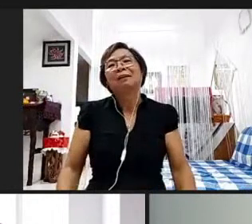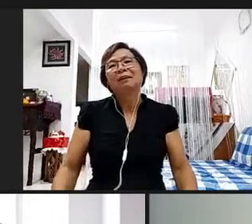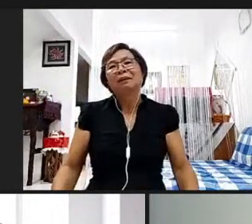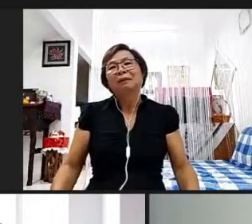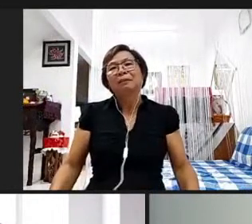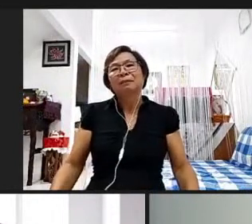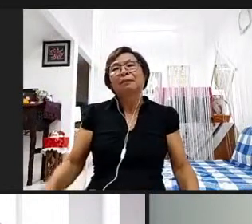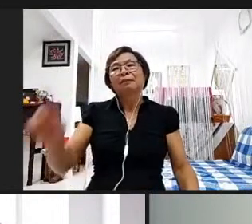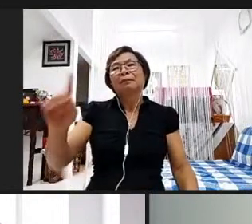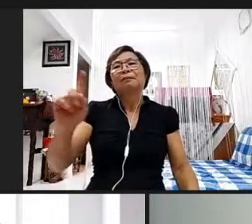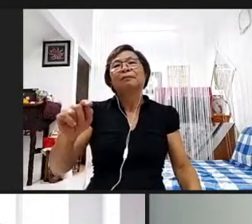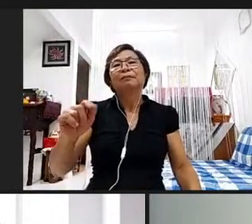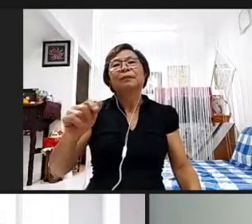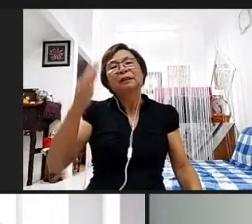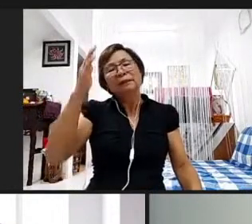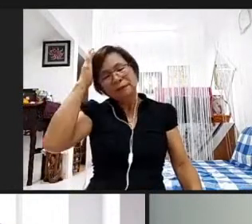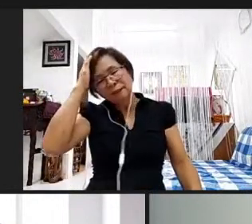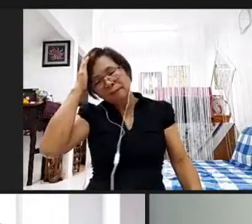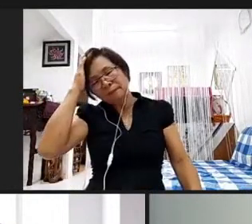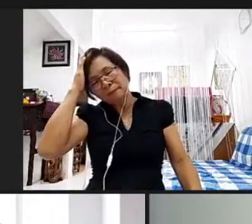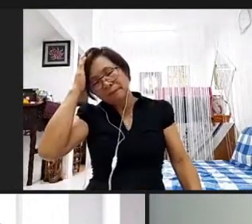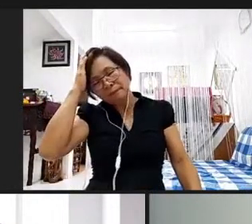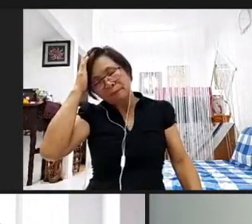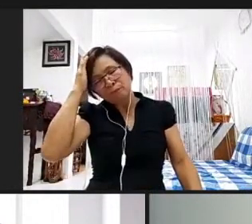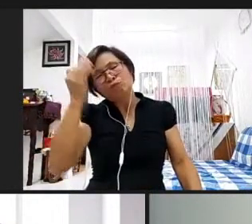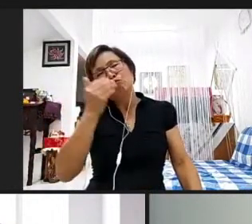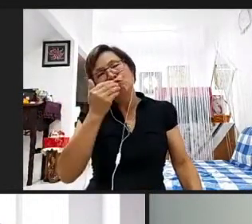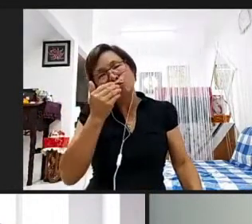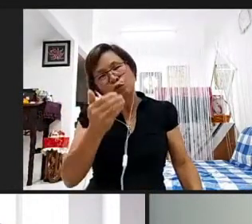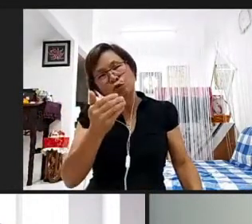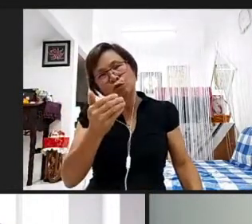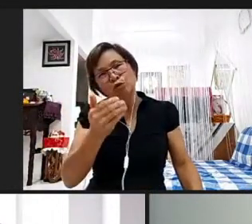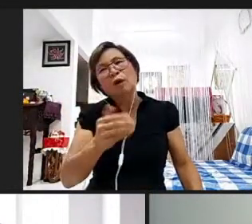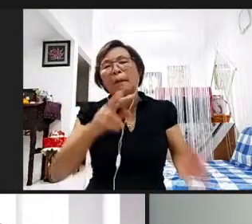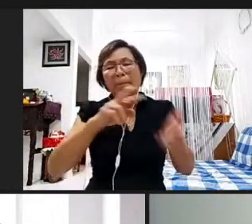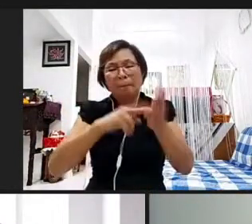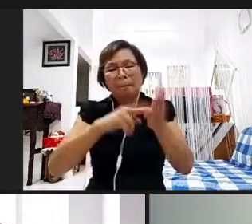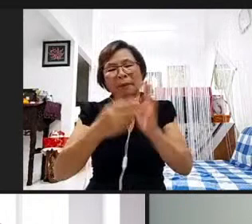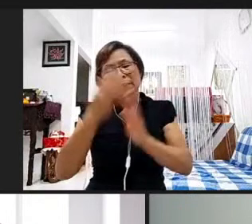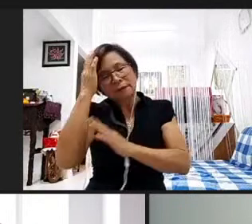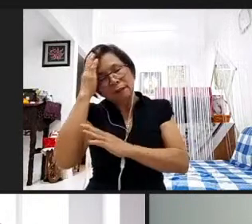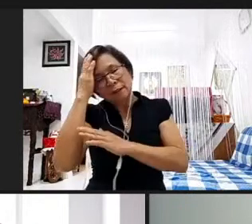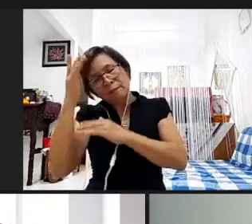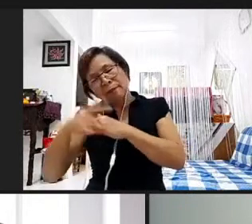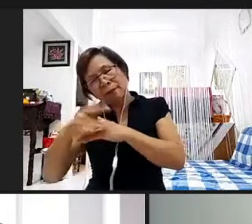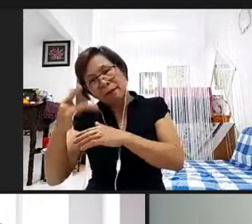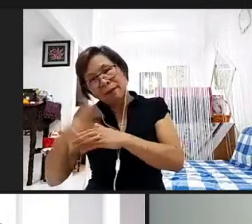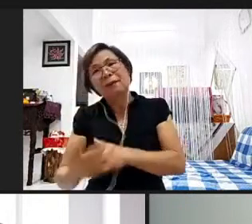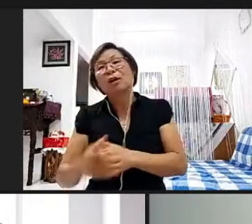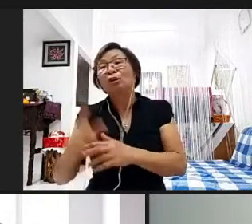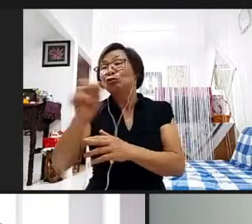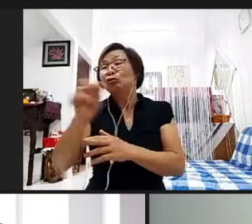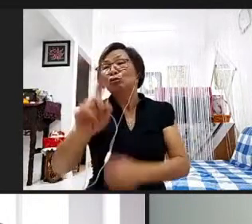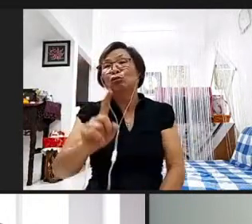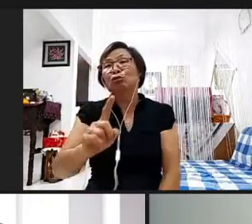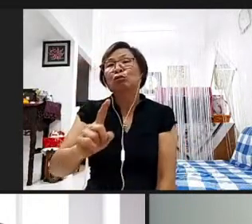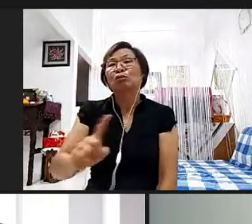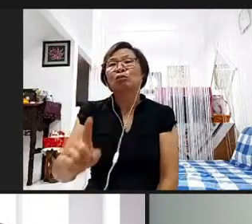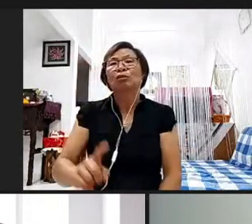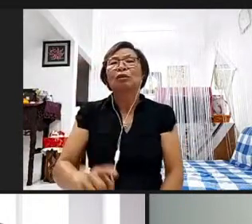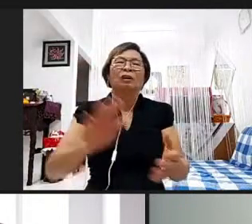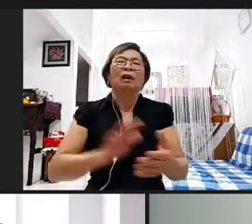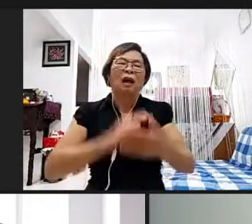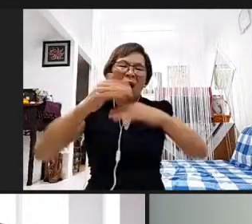another aspect is sleep well. So sleep early. Try not to use your social device again